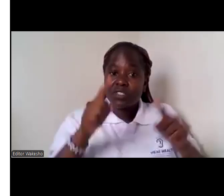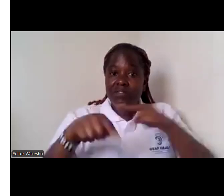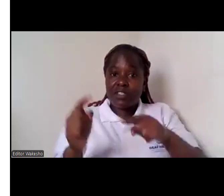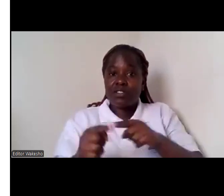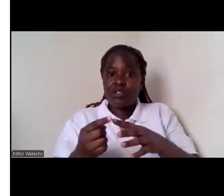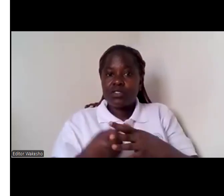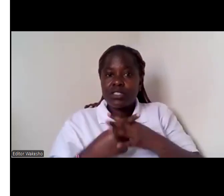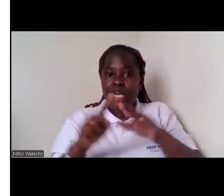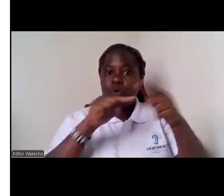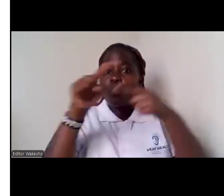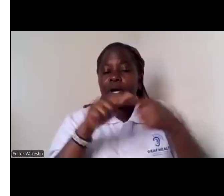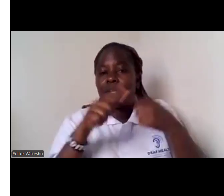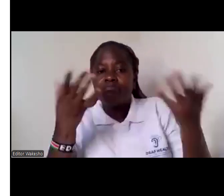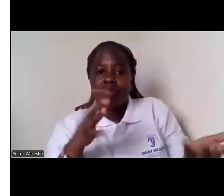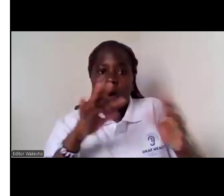start using